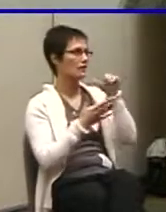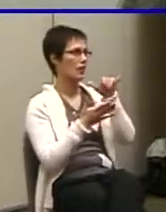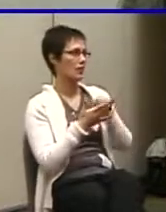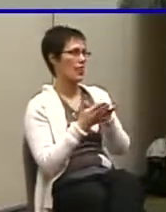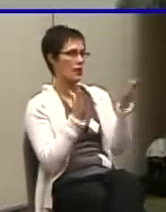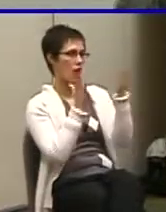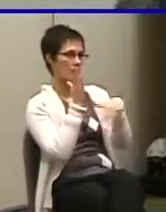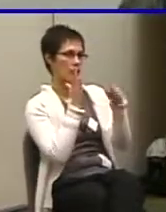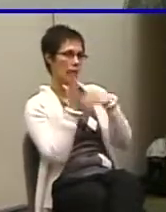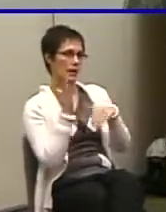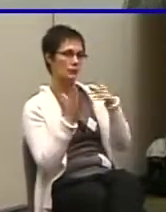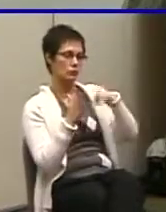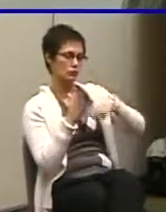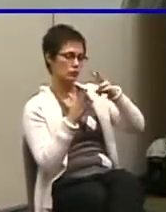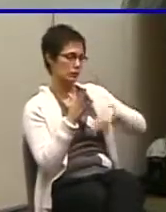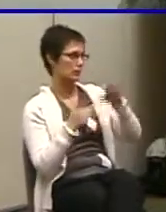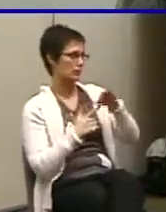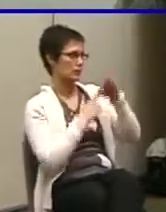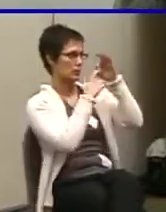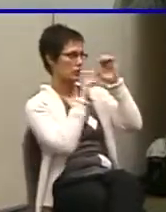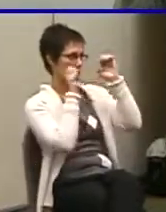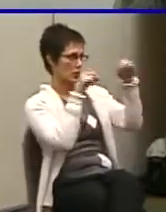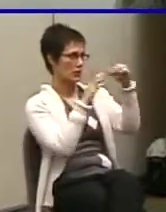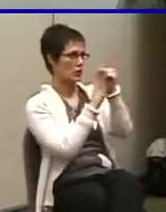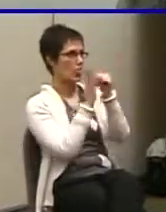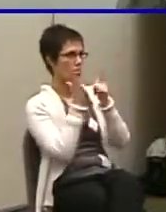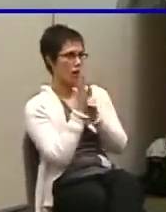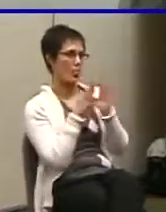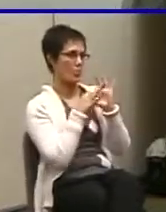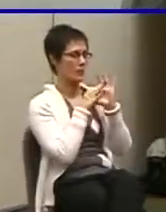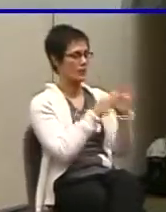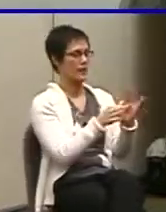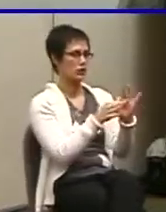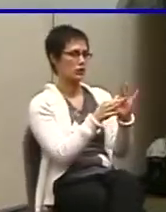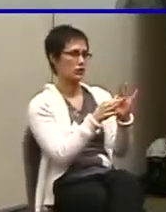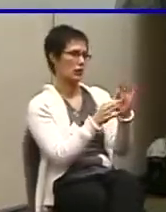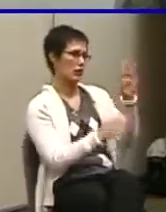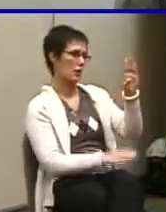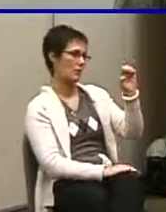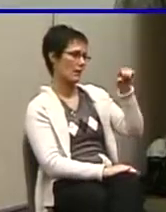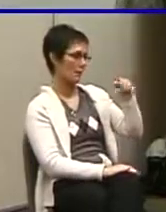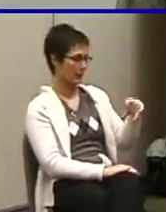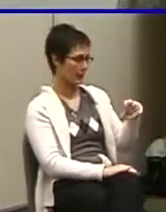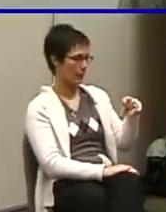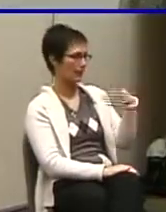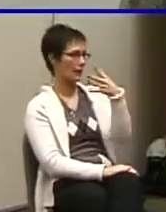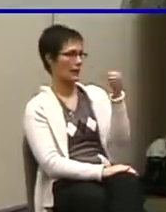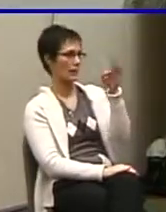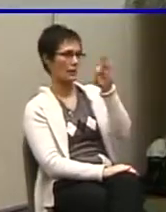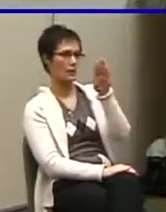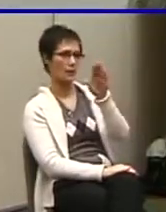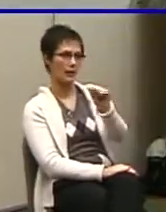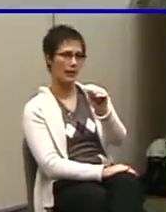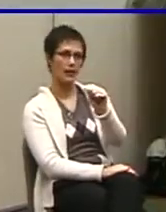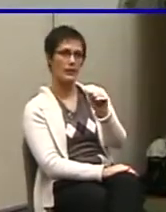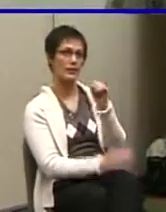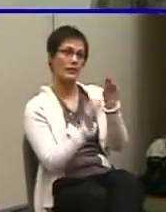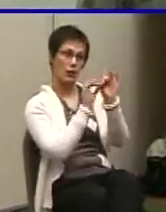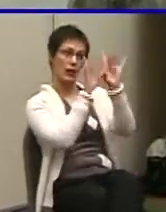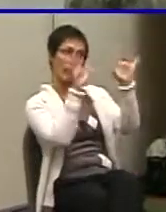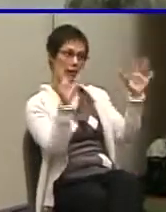if you read, you know, special education law, the relationship of the BIP and the FBA, it's very clear if you get to that 10th day of